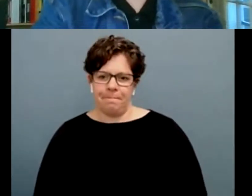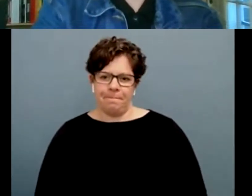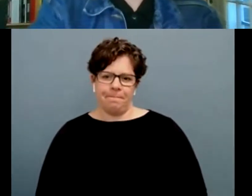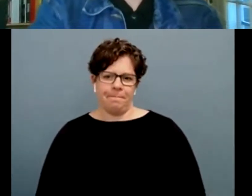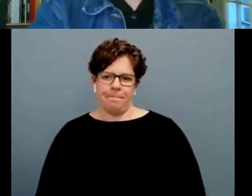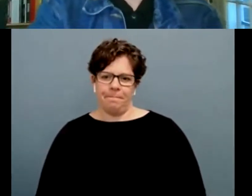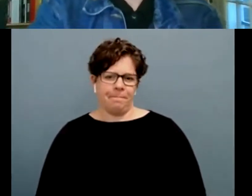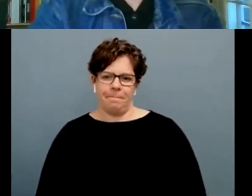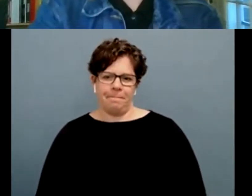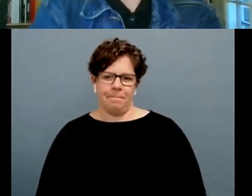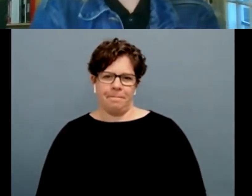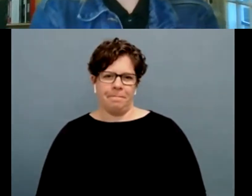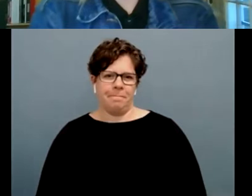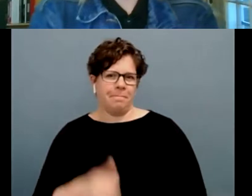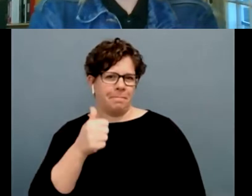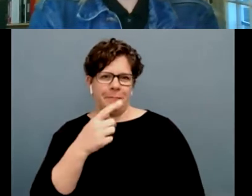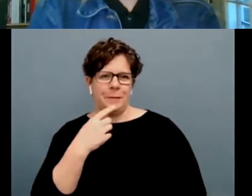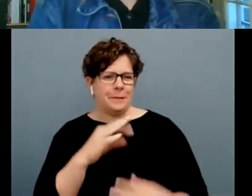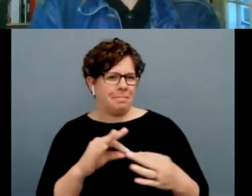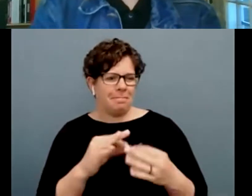Okay. No, you bet it all.